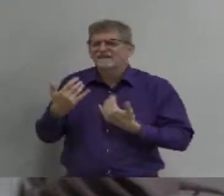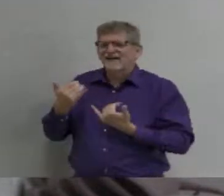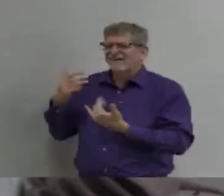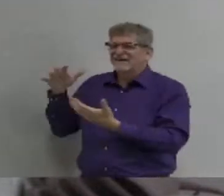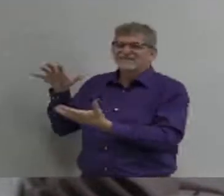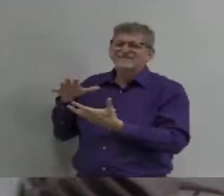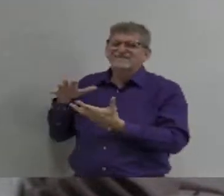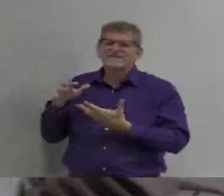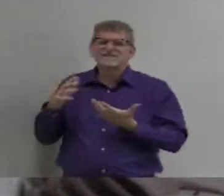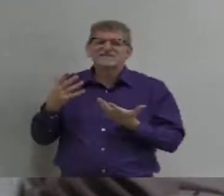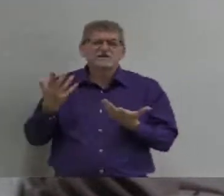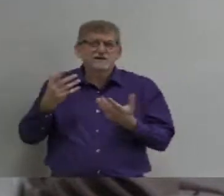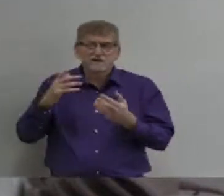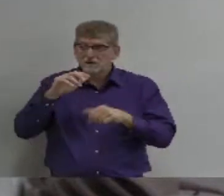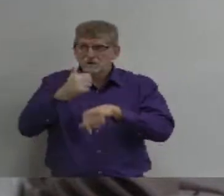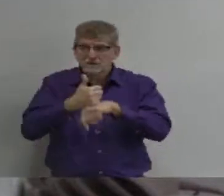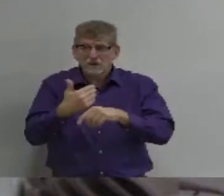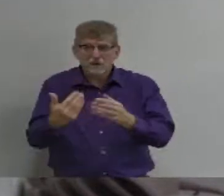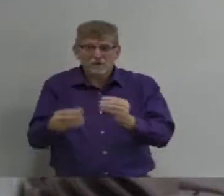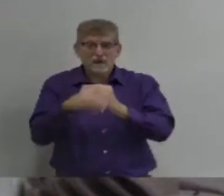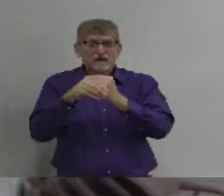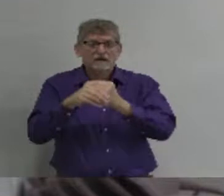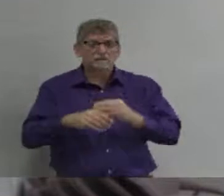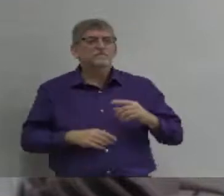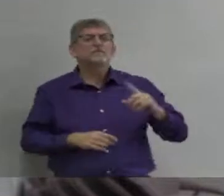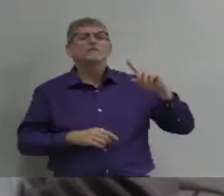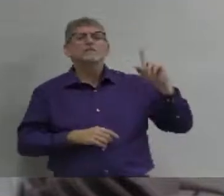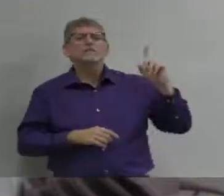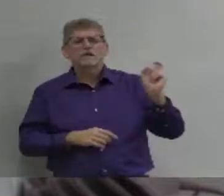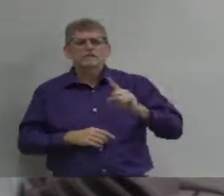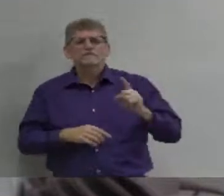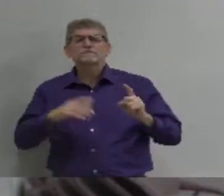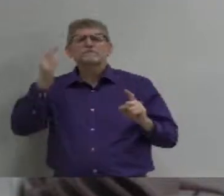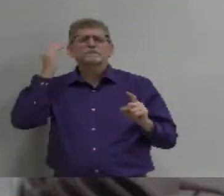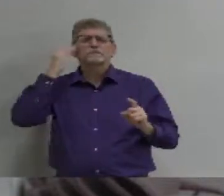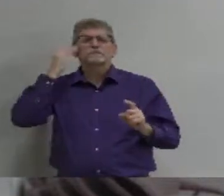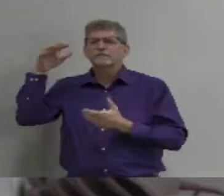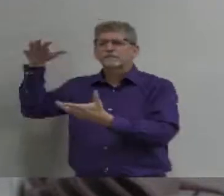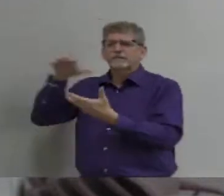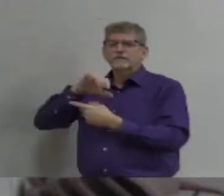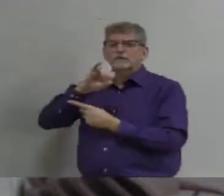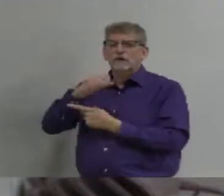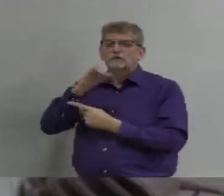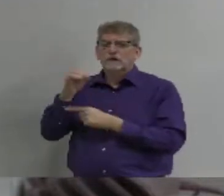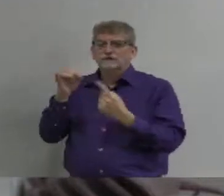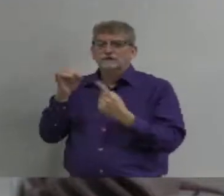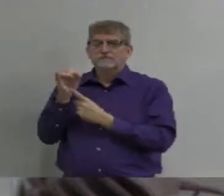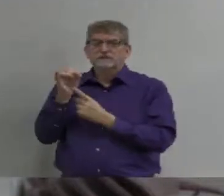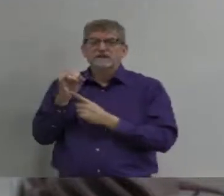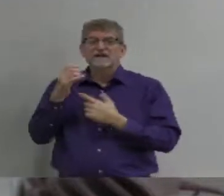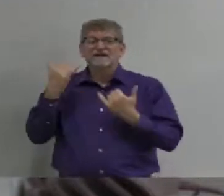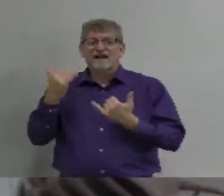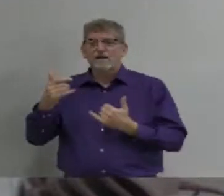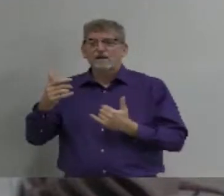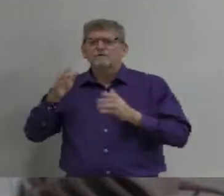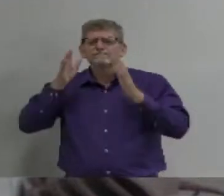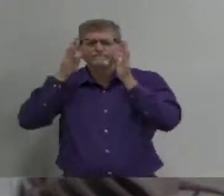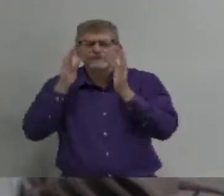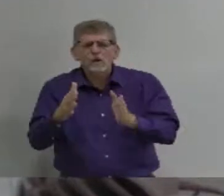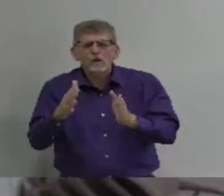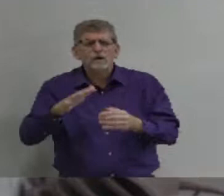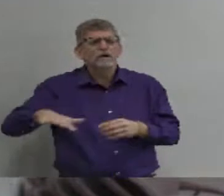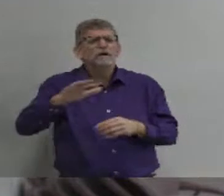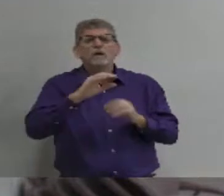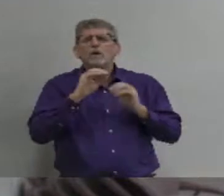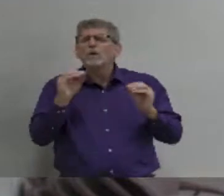site. Sure. And I know that the Johnson & Johnson vaccine is being used to currently vaccinate people, the homeless population, through LTHC. When